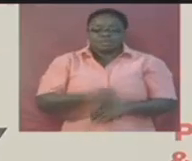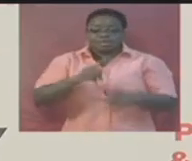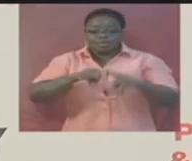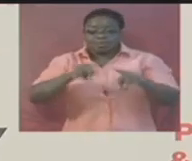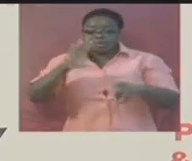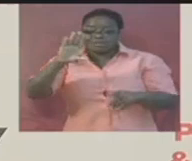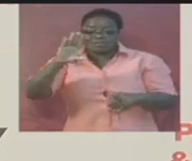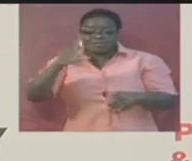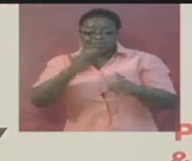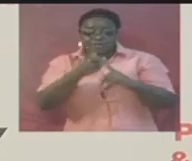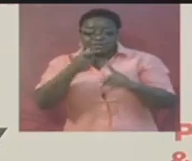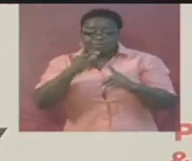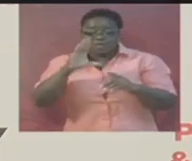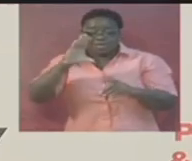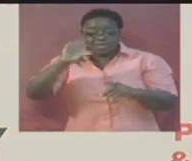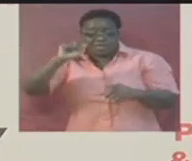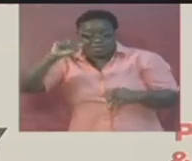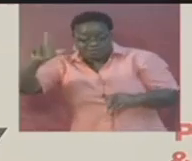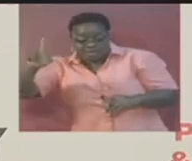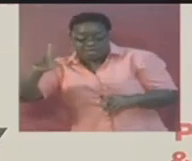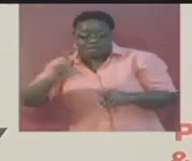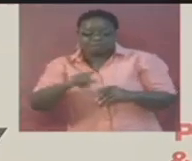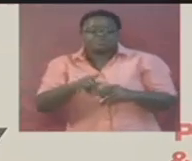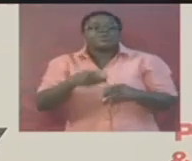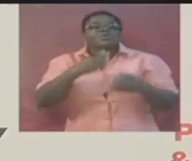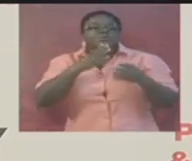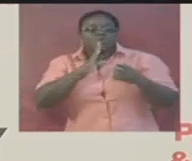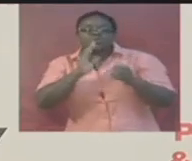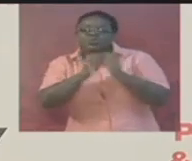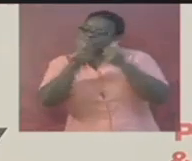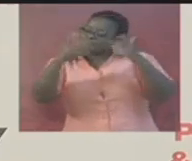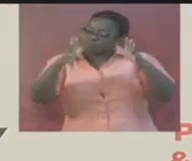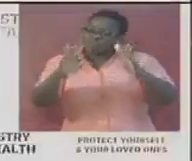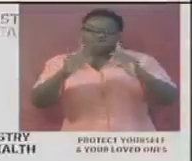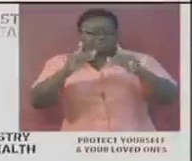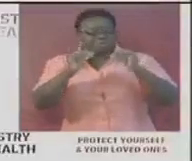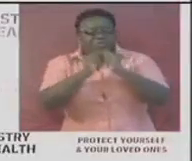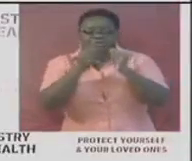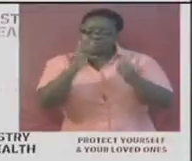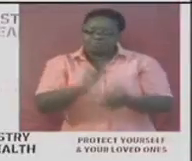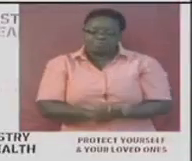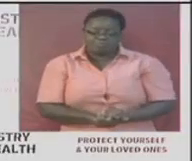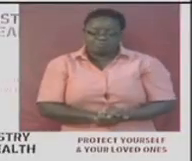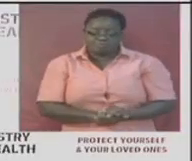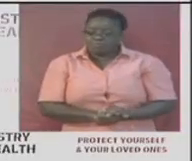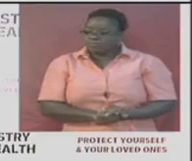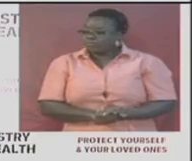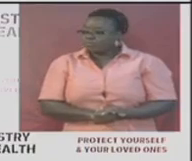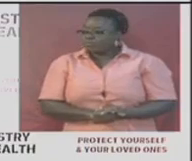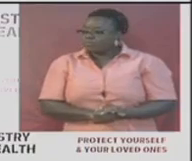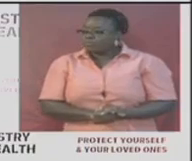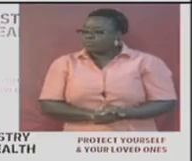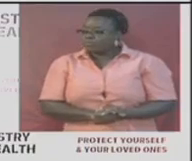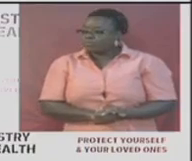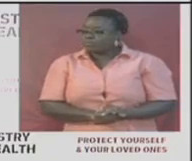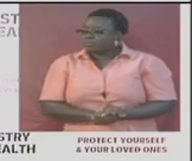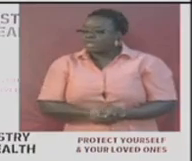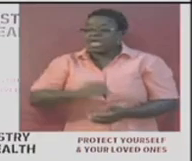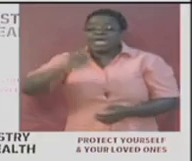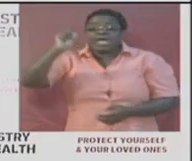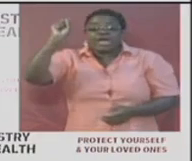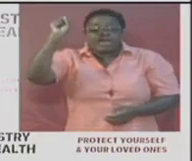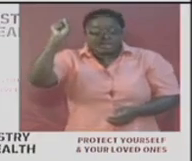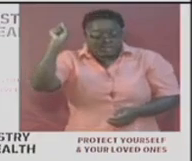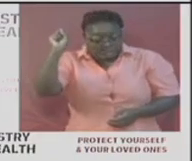some correspondence from CAL, and we would have responded in that regard. And so I guess I'll take the second question. Yes, there will be